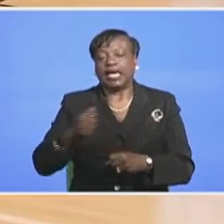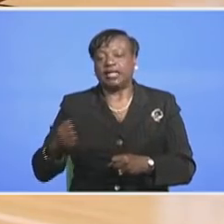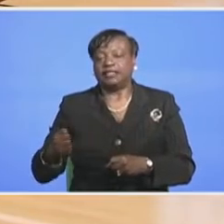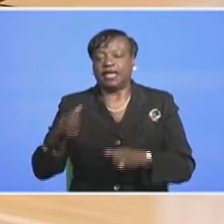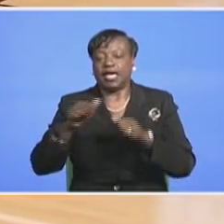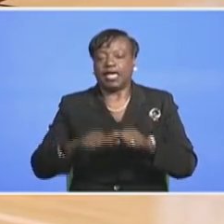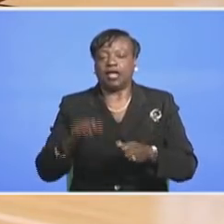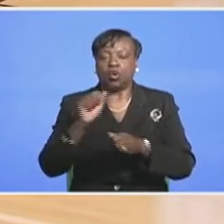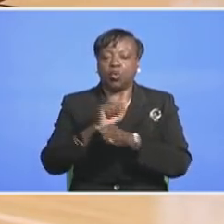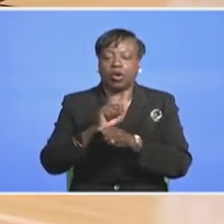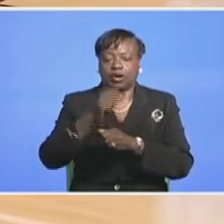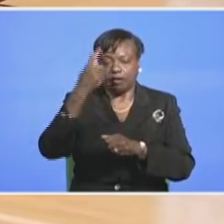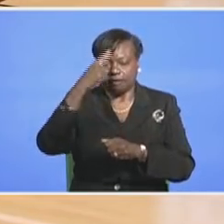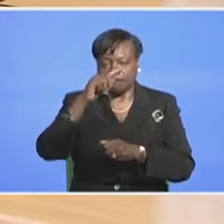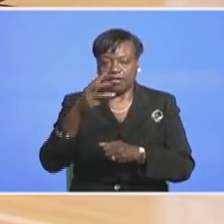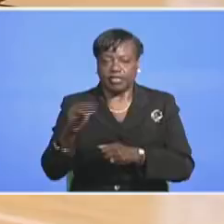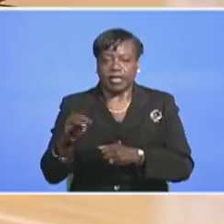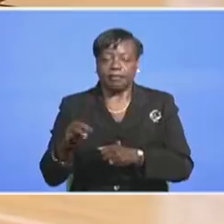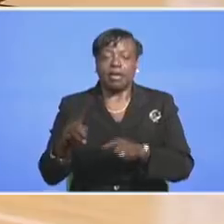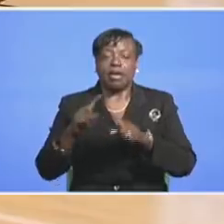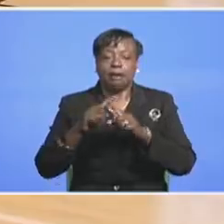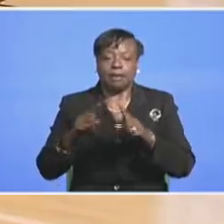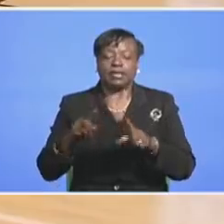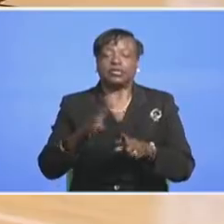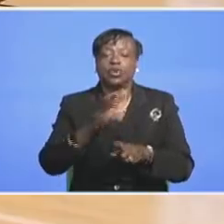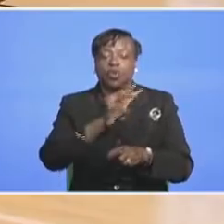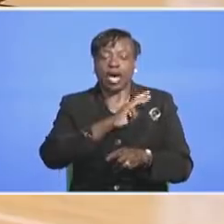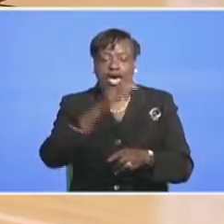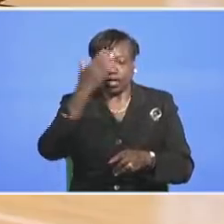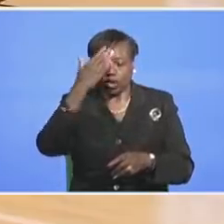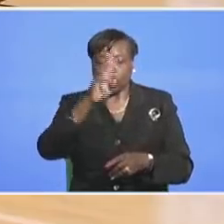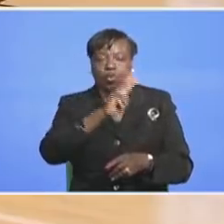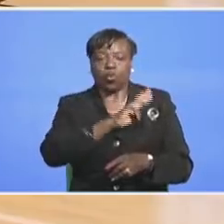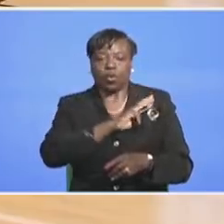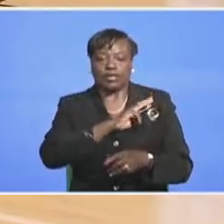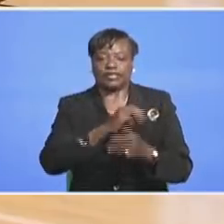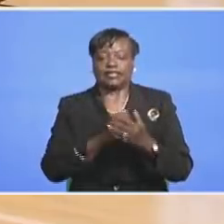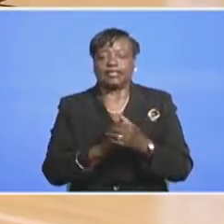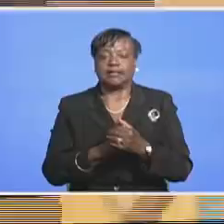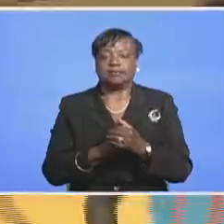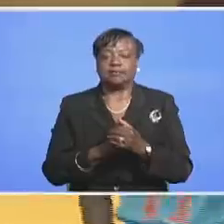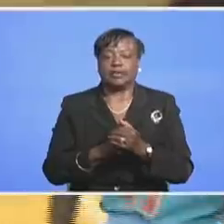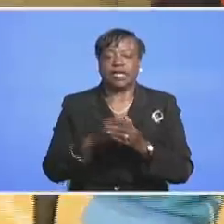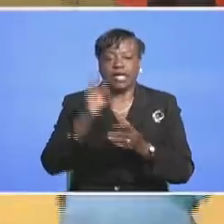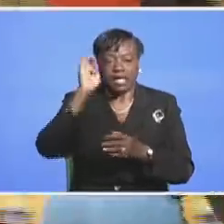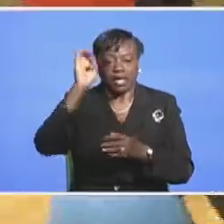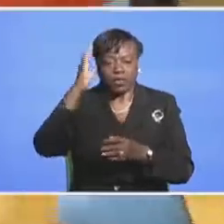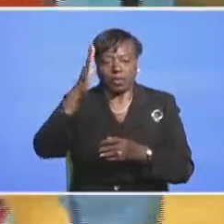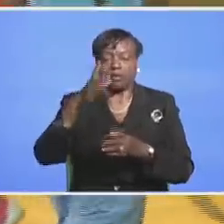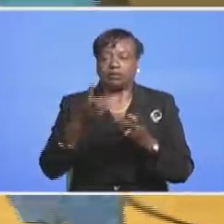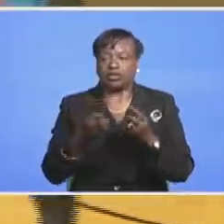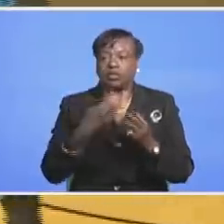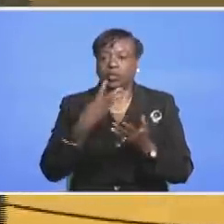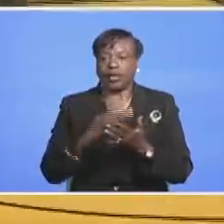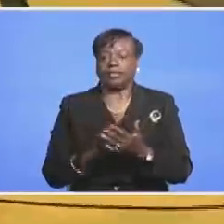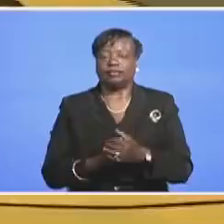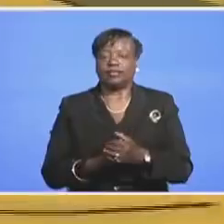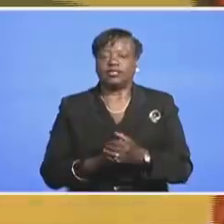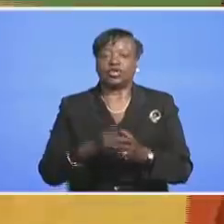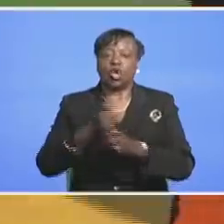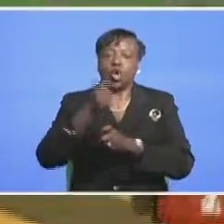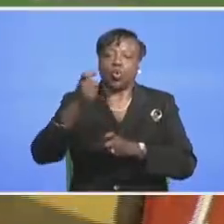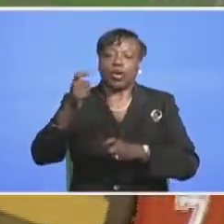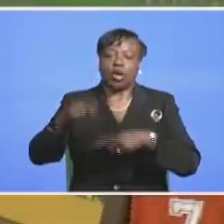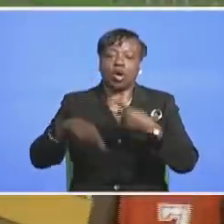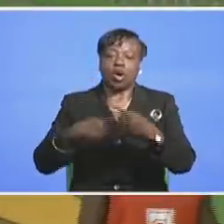just speaking out of my head, but I know Watson. He'll find the right offense that will be able to suit the girls. It's win or go home in the New